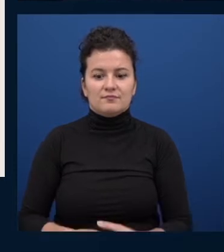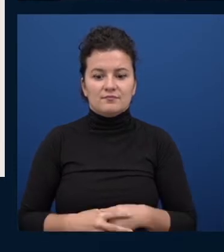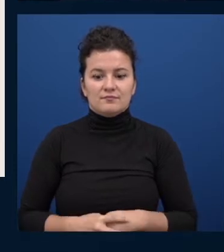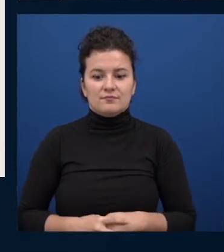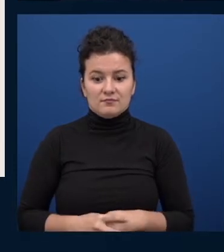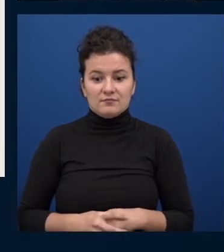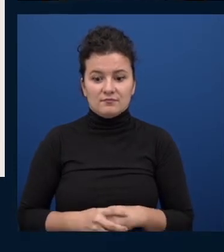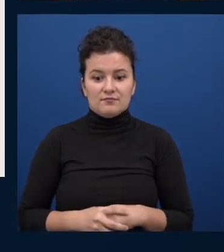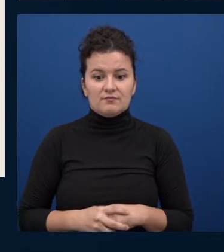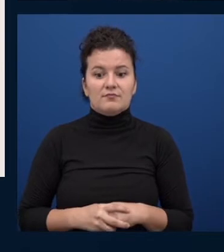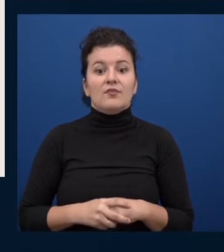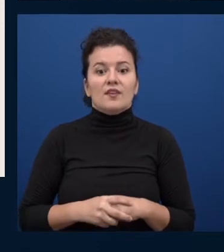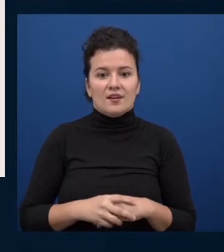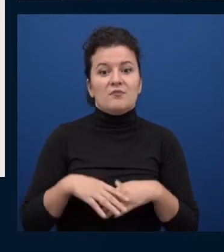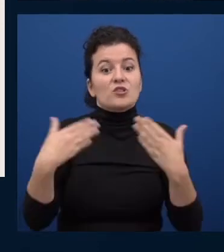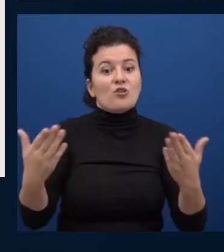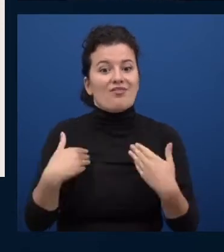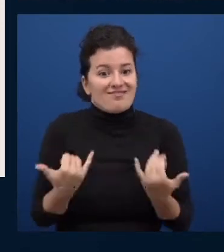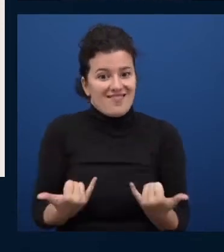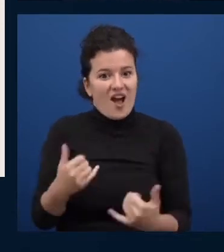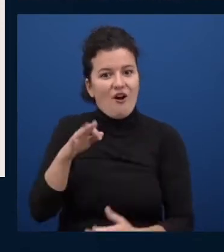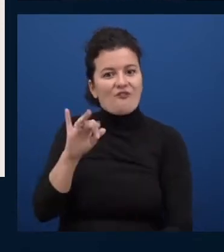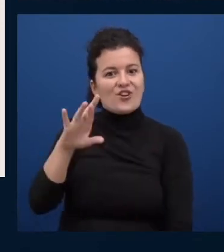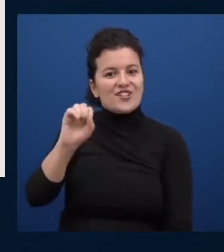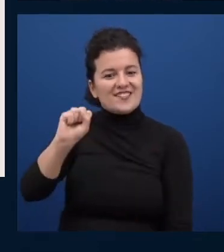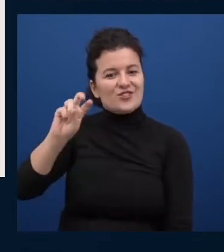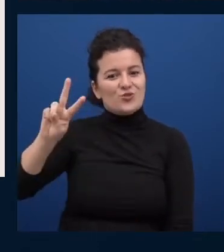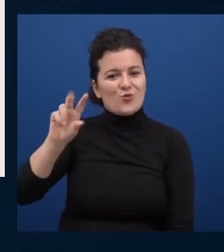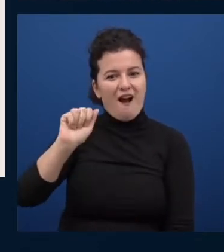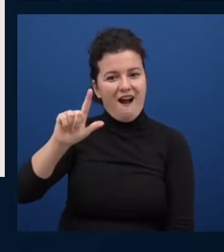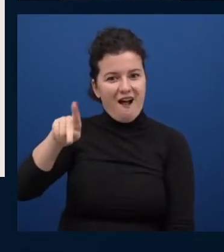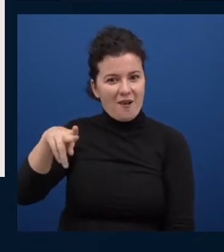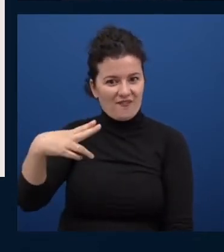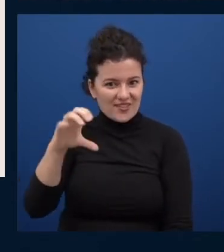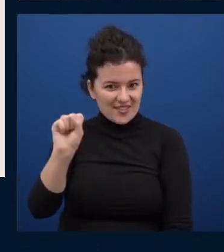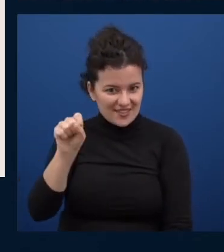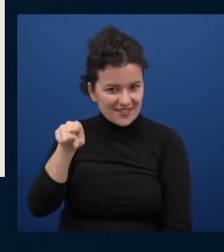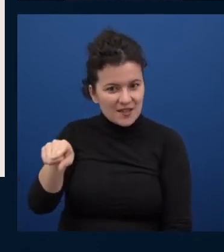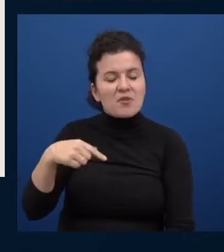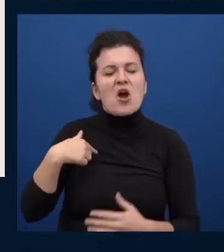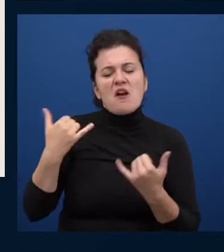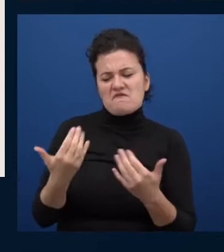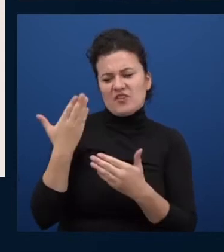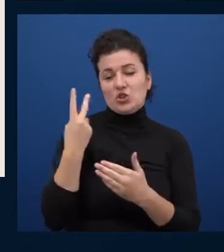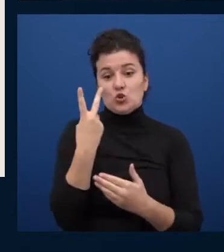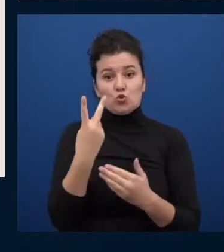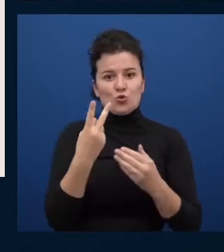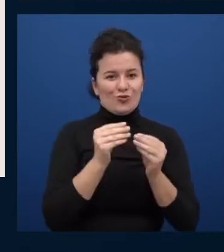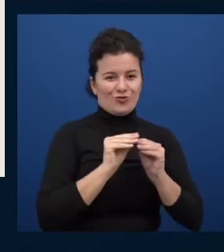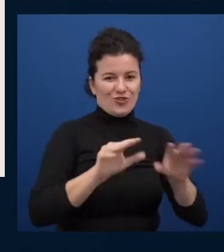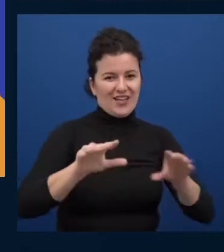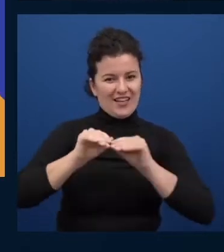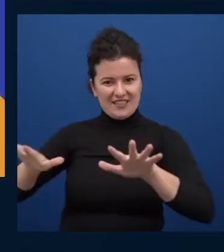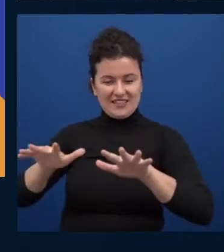Bjarke will take the stage and tell you all about it. So I won't go too much into that, but that's also two releases that we've had in just the last couple of